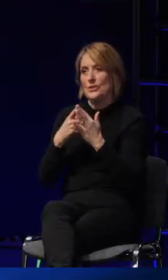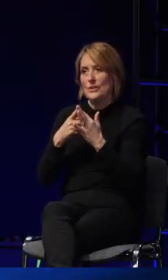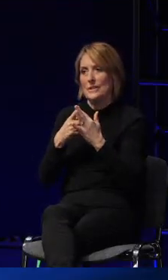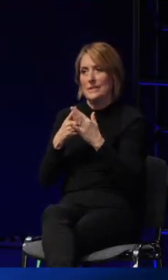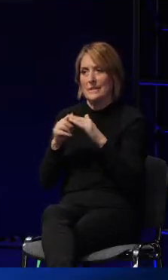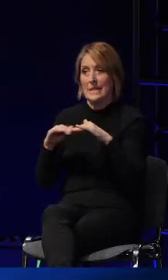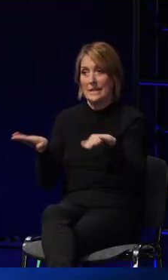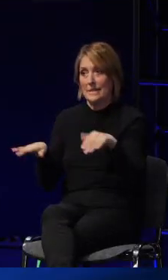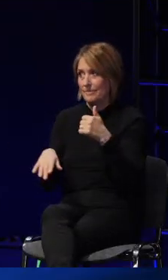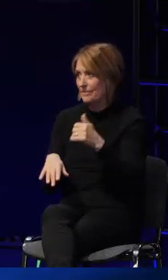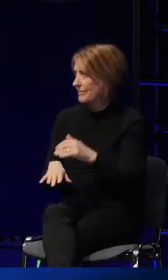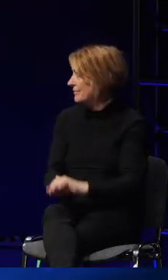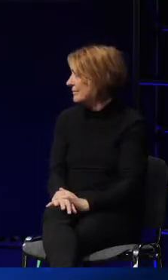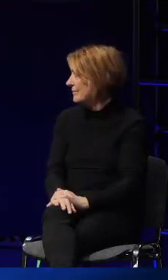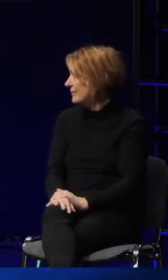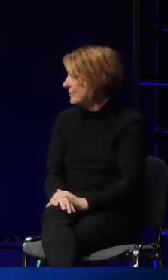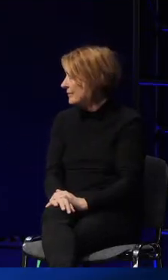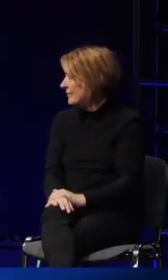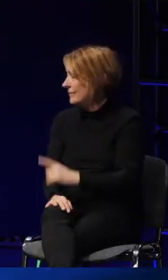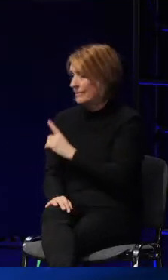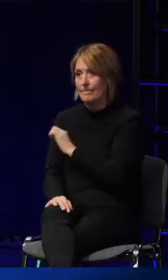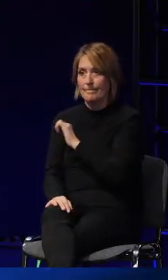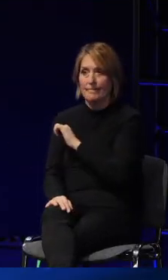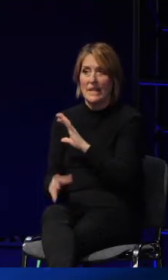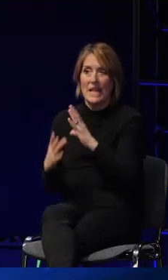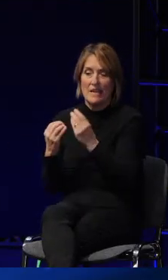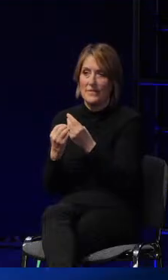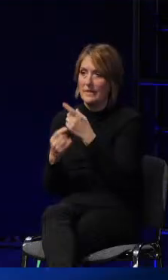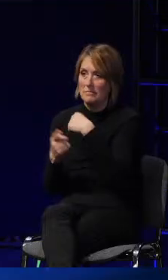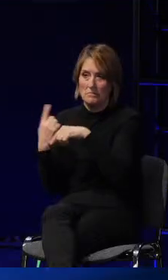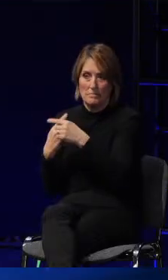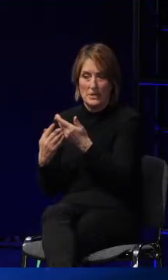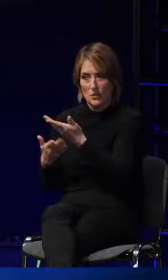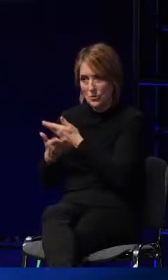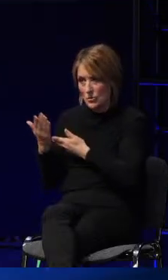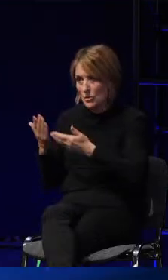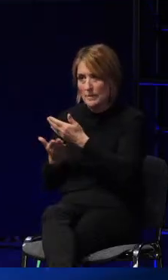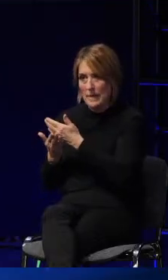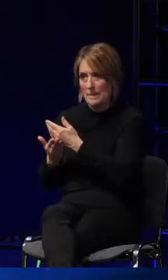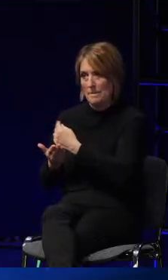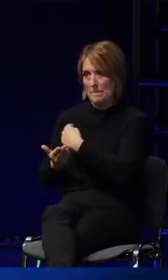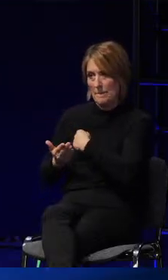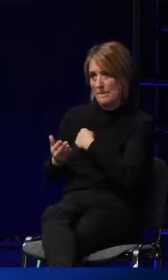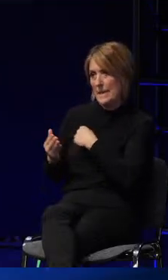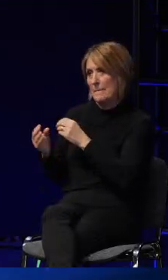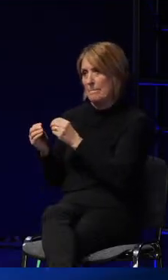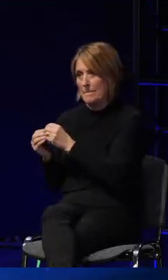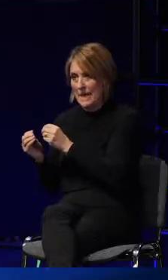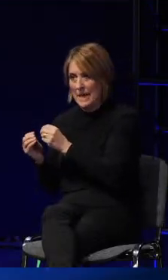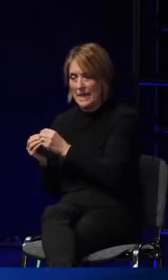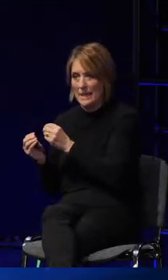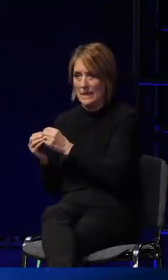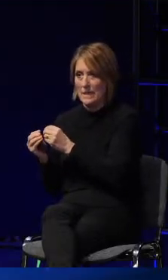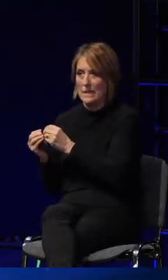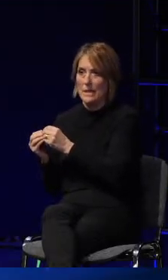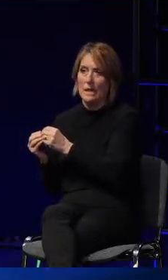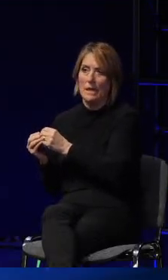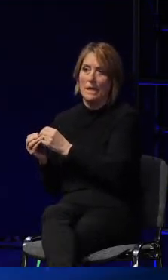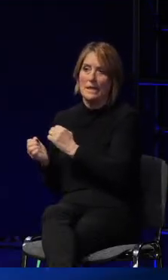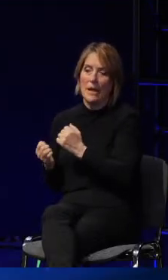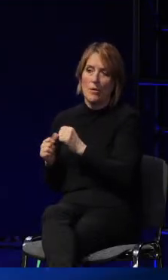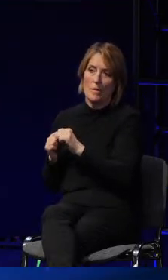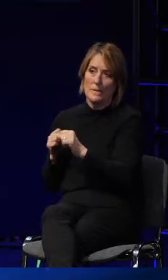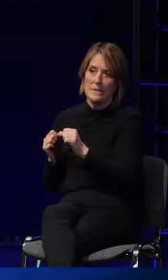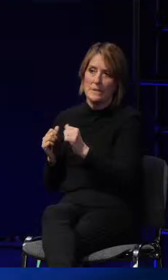I mean, everything that we've been talking about is stuff that Ben and I, in multiple companies now, have obsessed